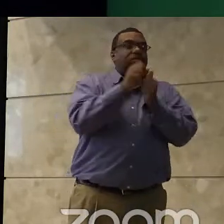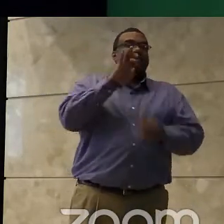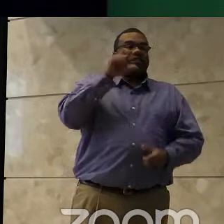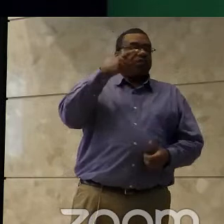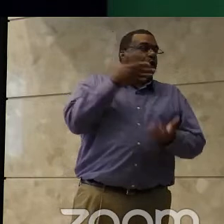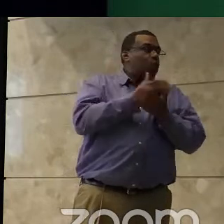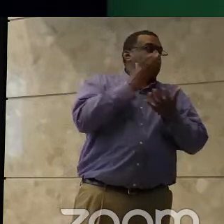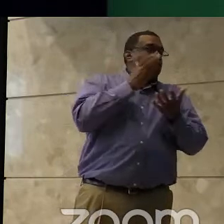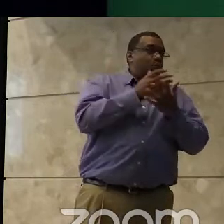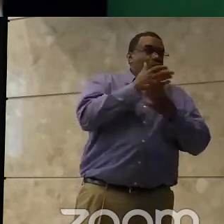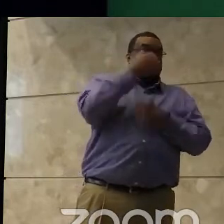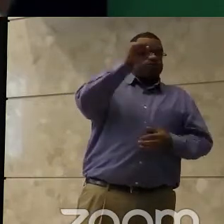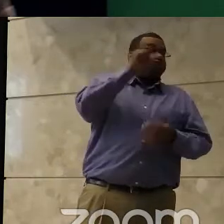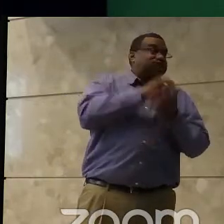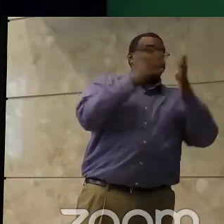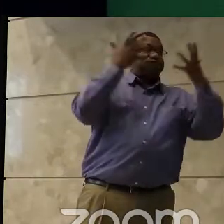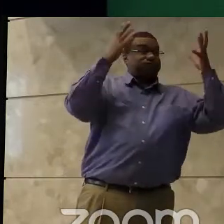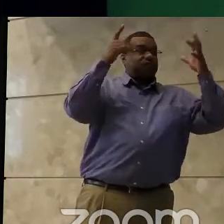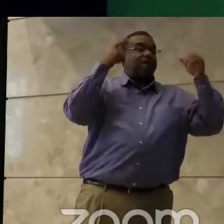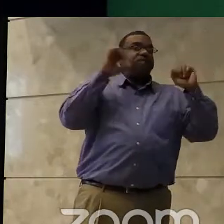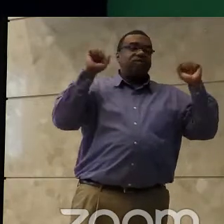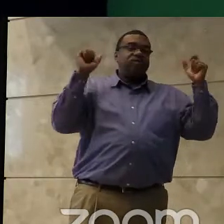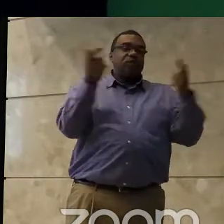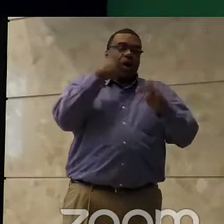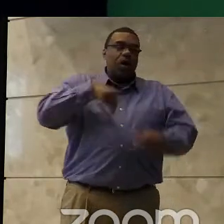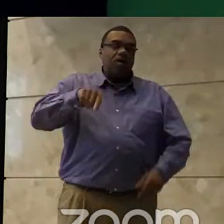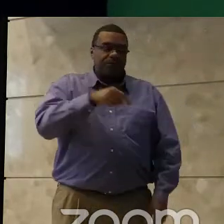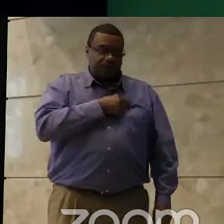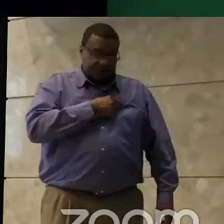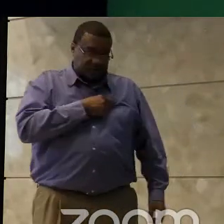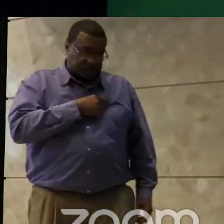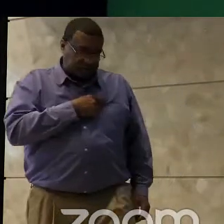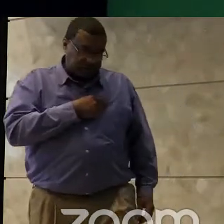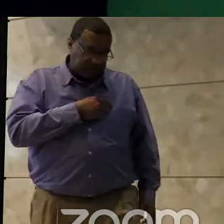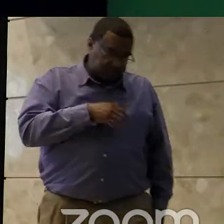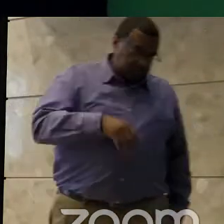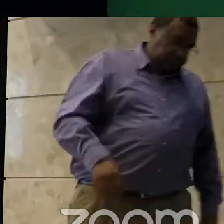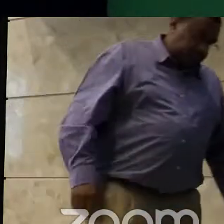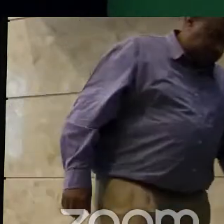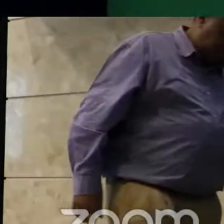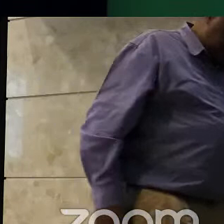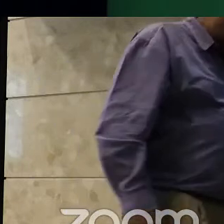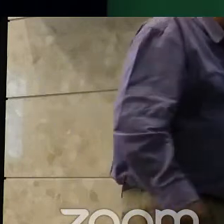movement a round of applause for what it's done for all of us, for all of us.